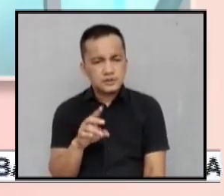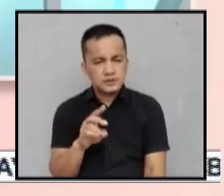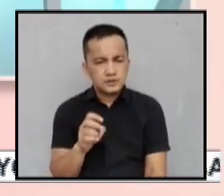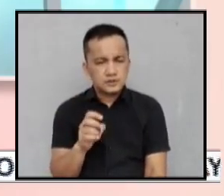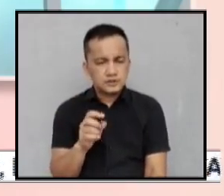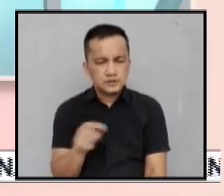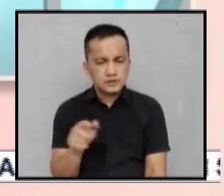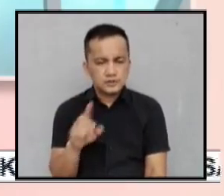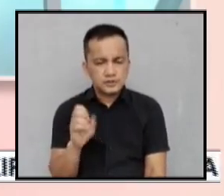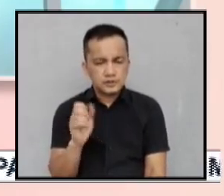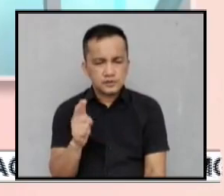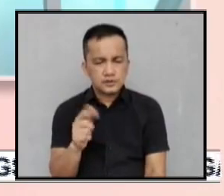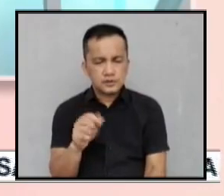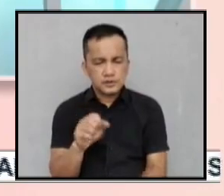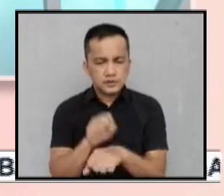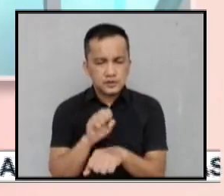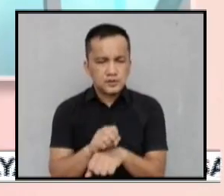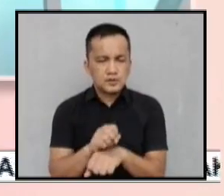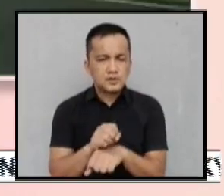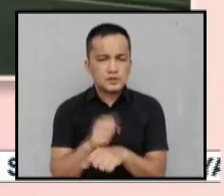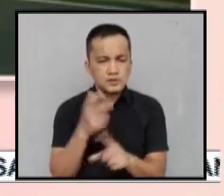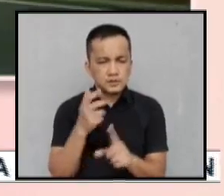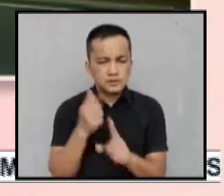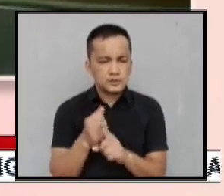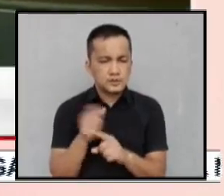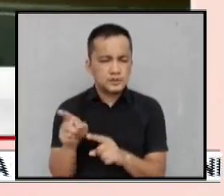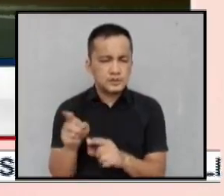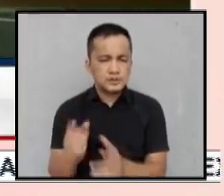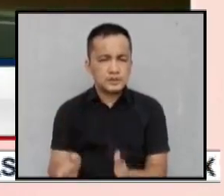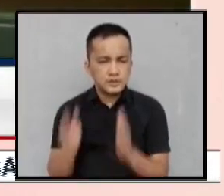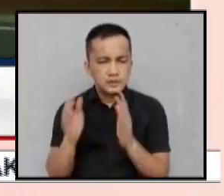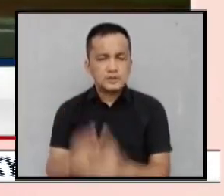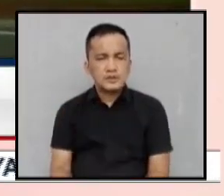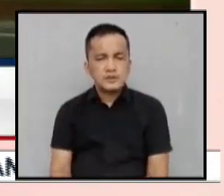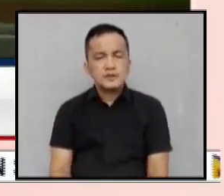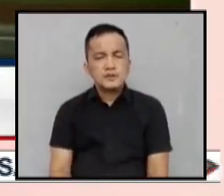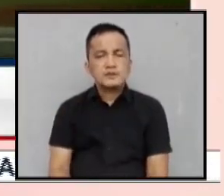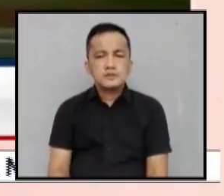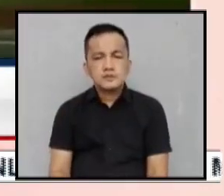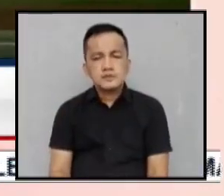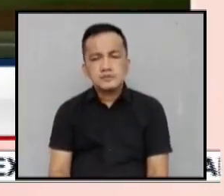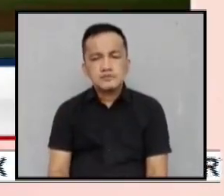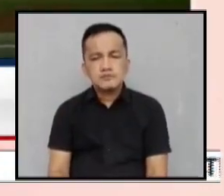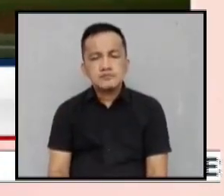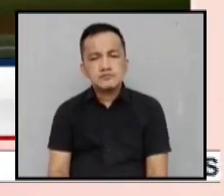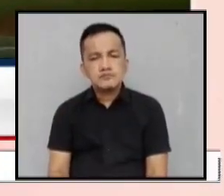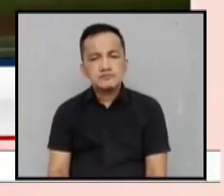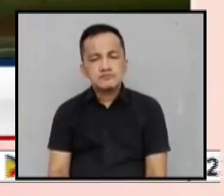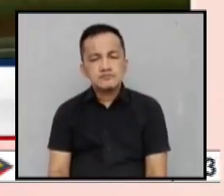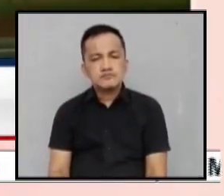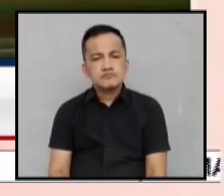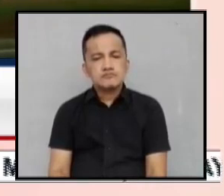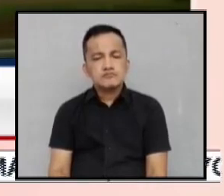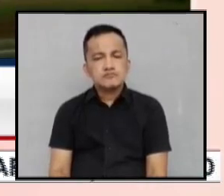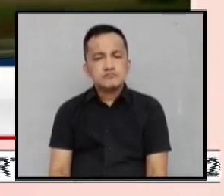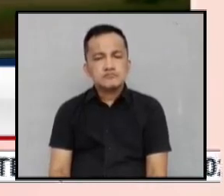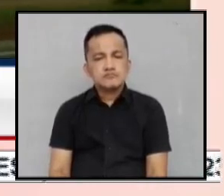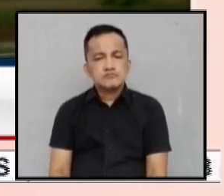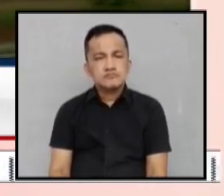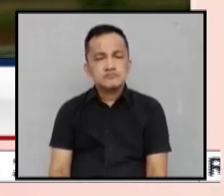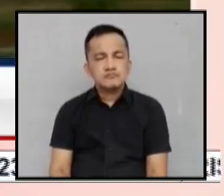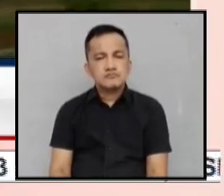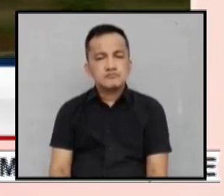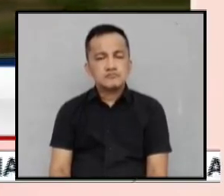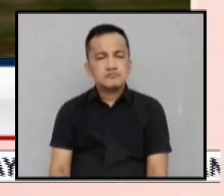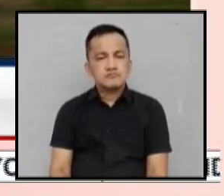720 employees that are affected in this building. No? The main bulk of it, yung the letter carriers,